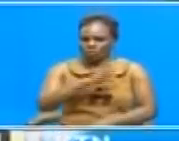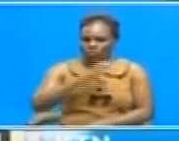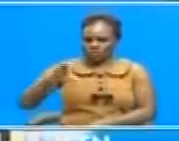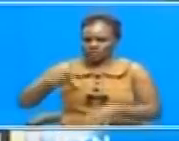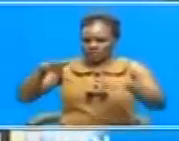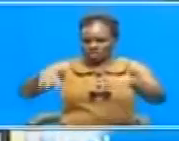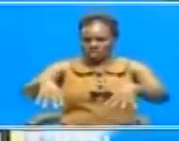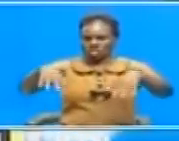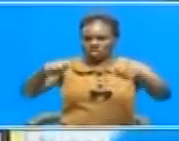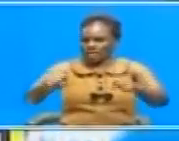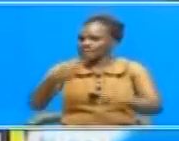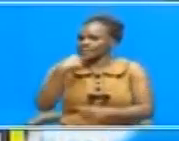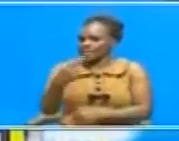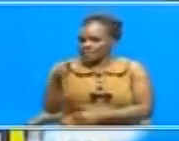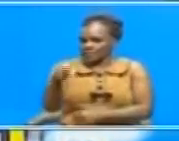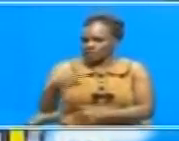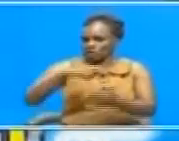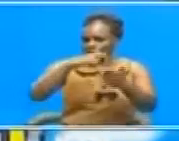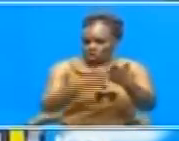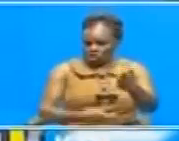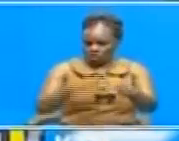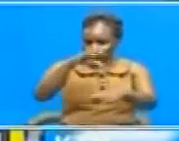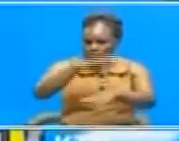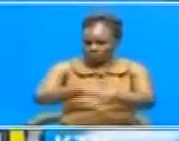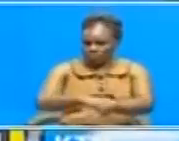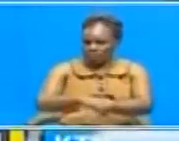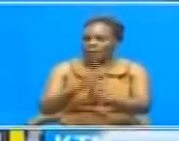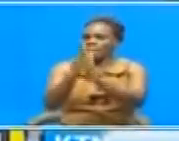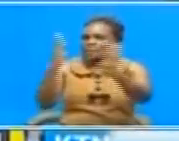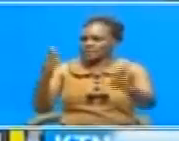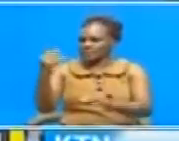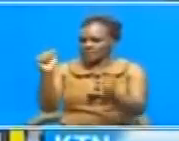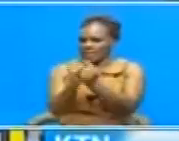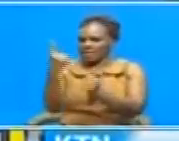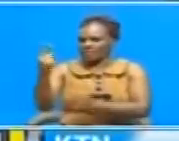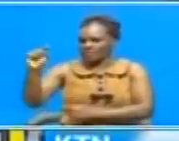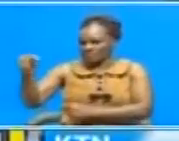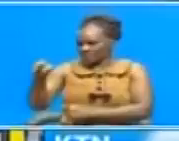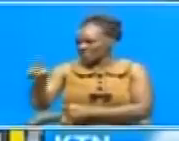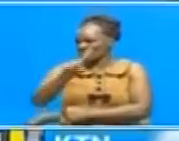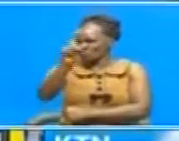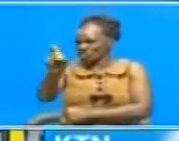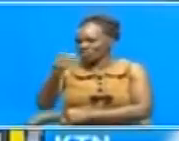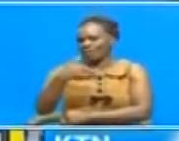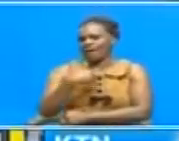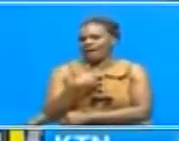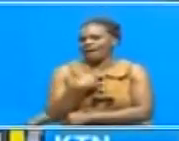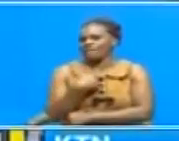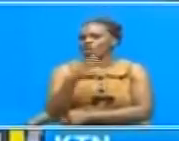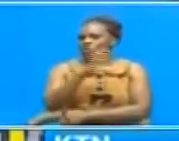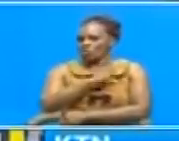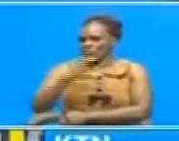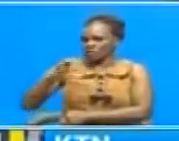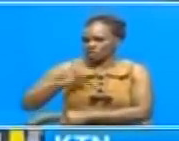Chairman Maina Kamanda indicated that the pricing and procurement of the buses at 11 million shillings was questionable, adding that the committee